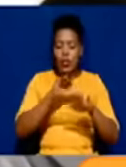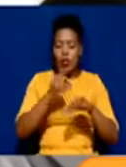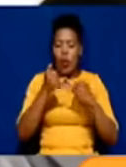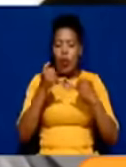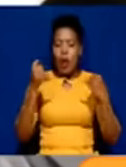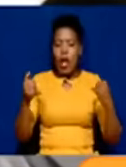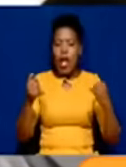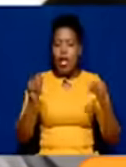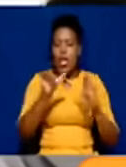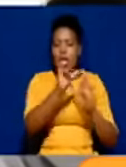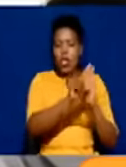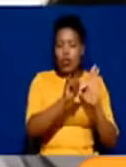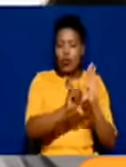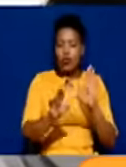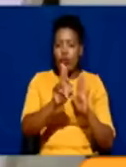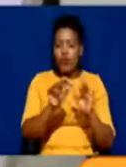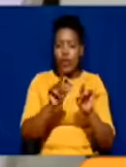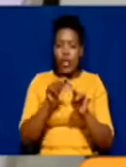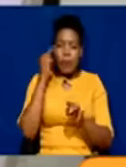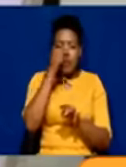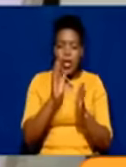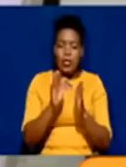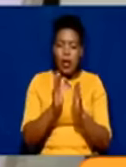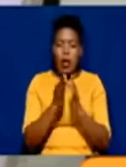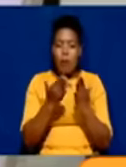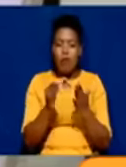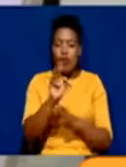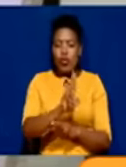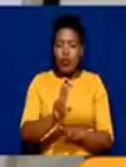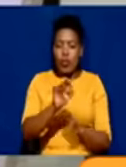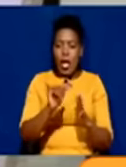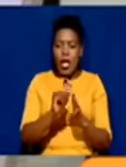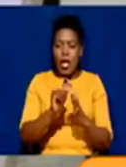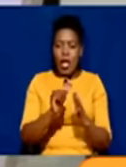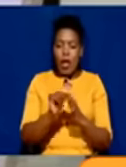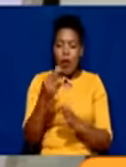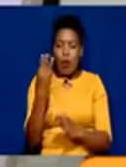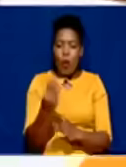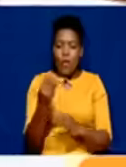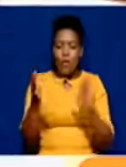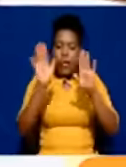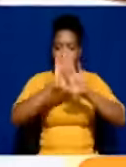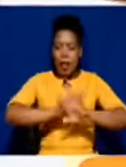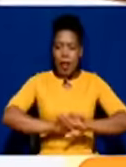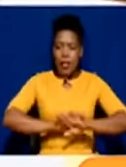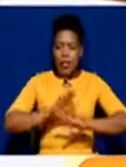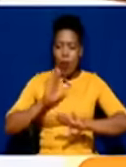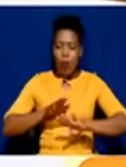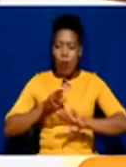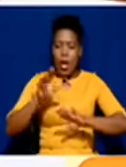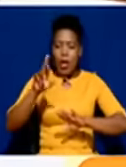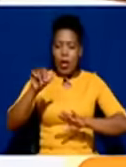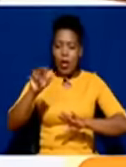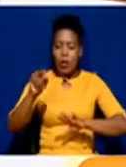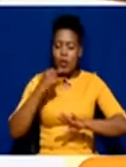streamed on YouTube and Facebook. This is the halfway mark on Wednesday night. Wekesa, on the first